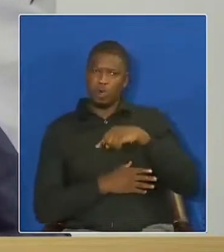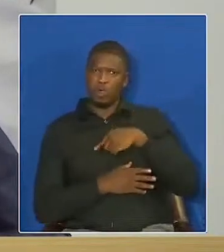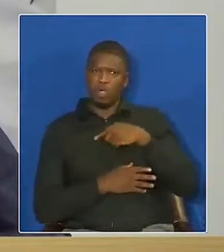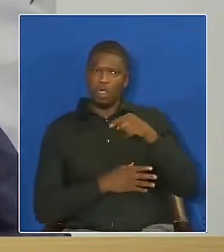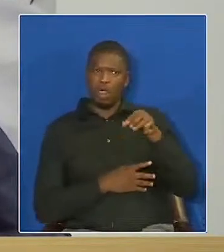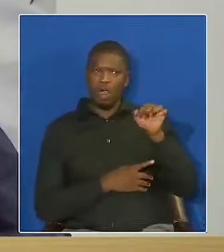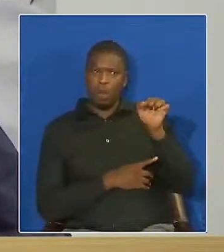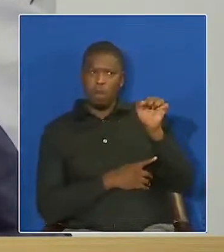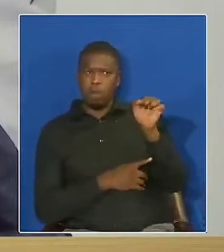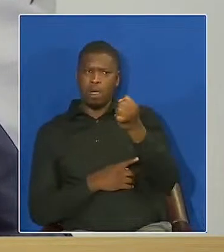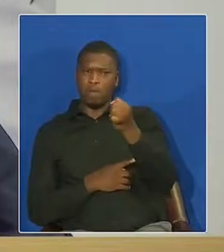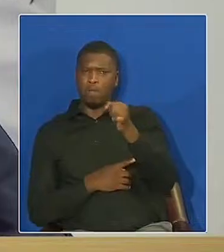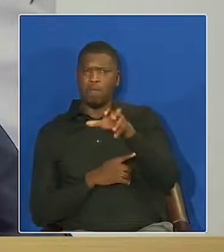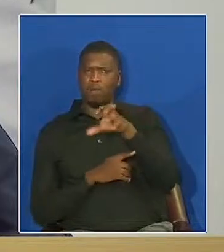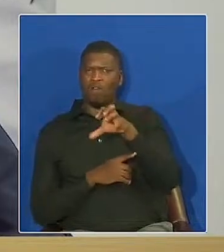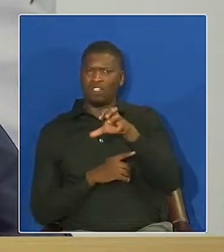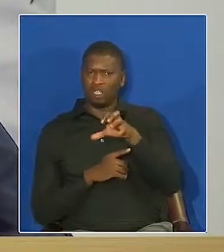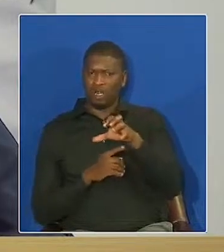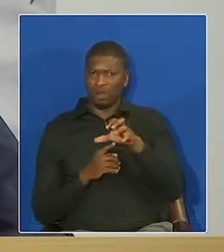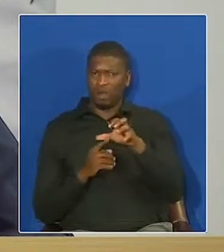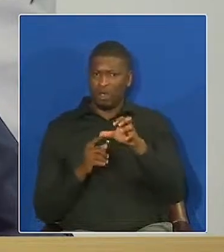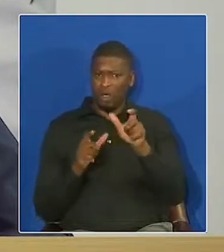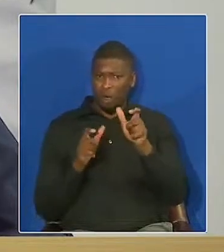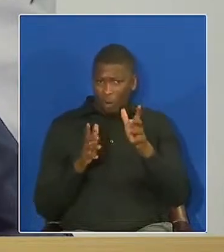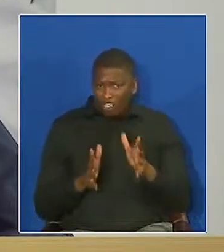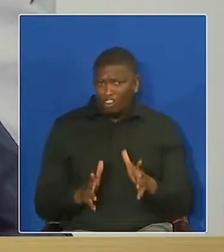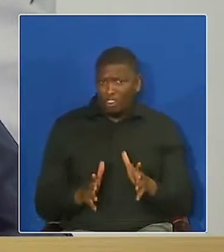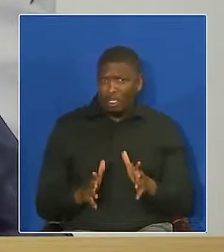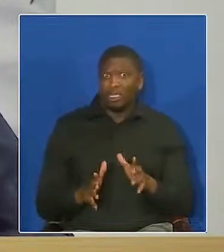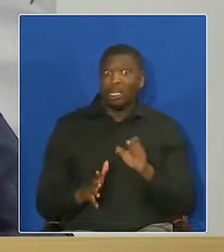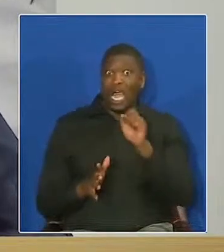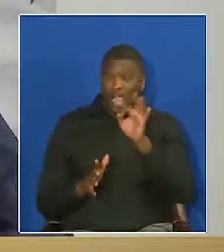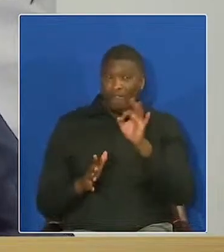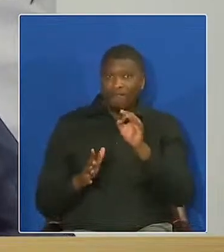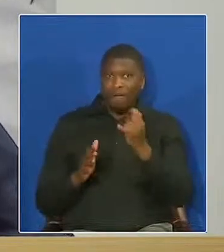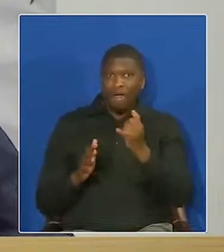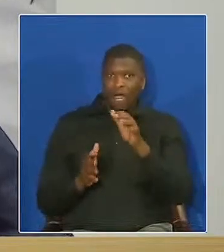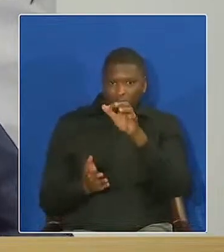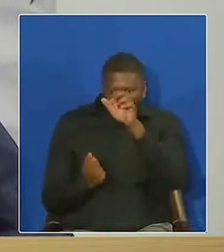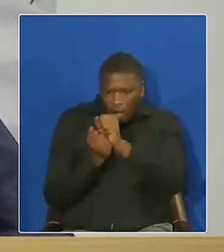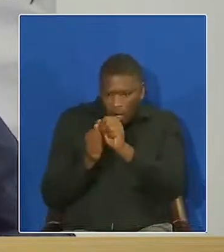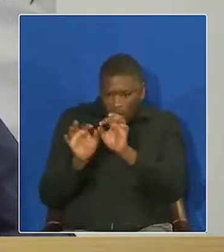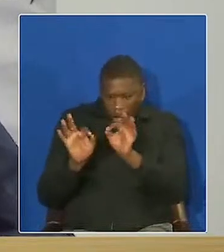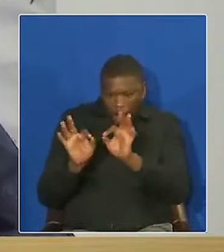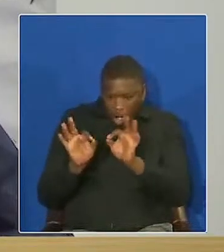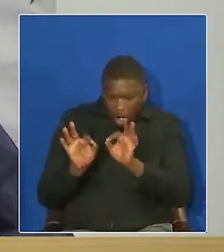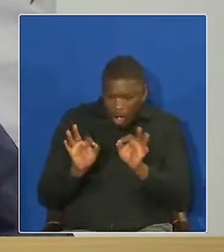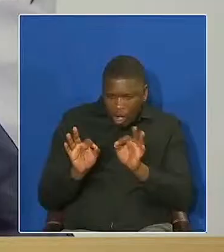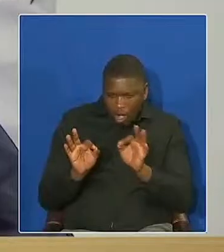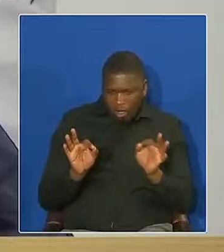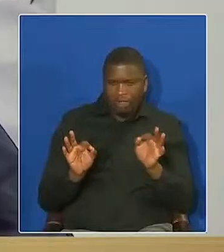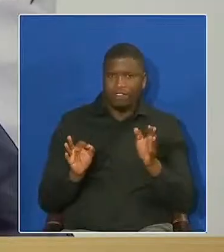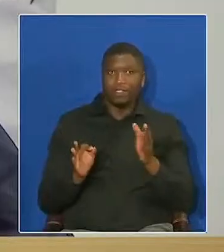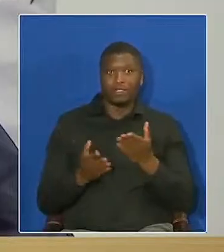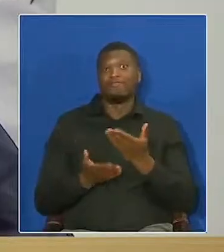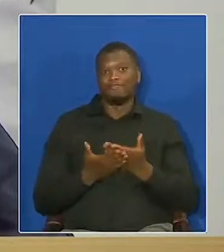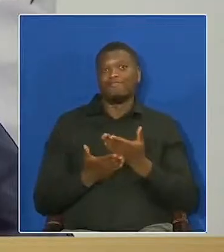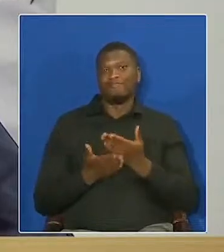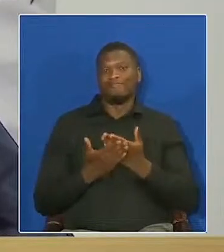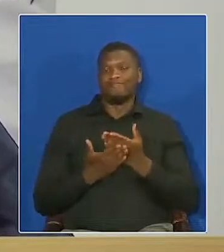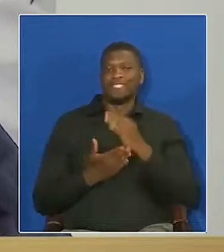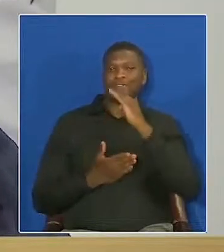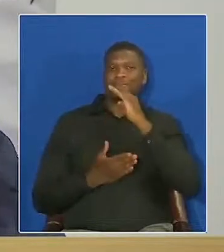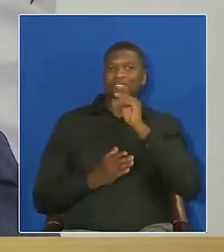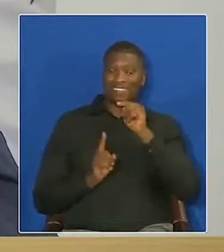the provincial commissioner. If that can be read in one sentence or one paragraph, it is possible that it